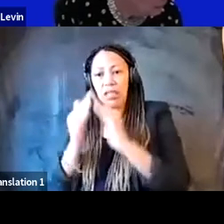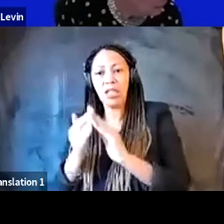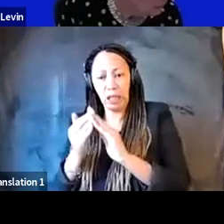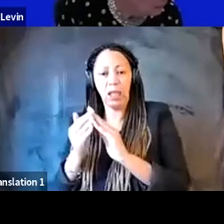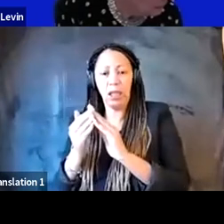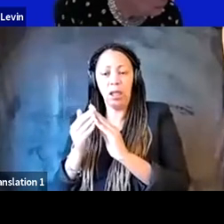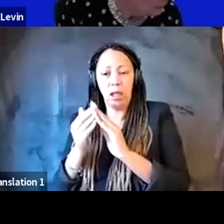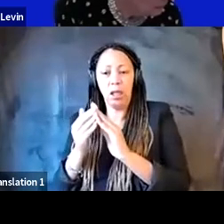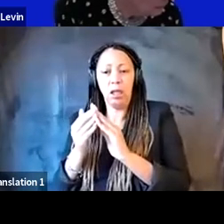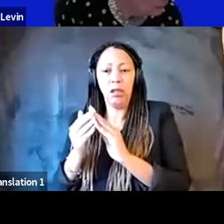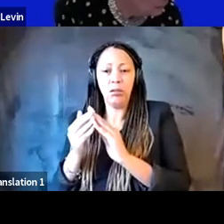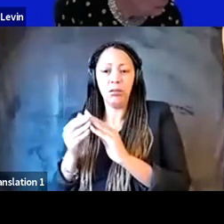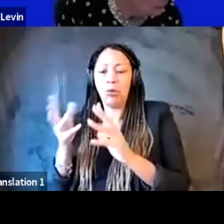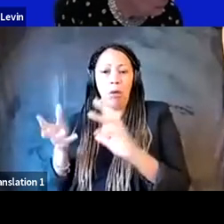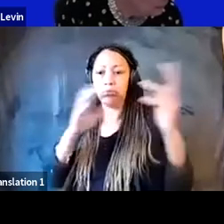disruptive possible.